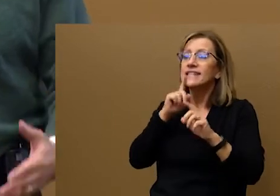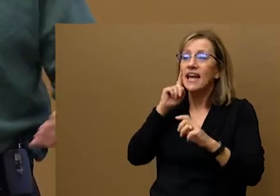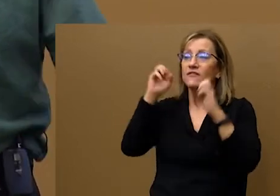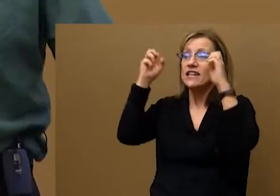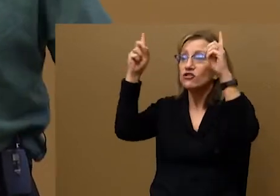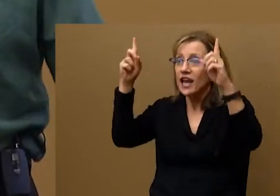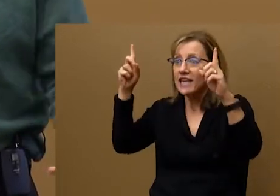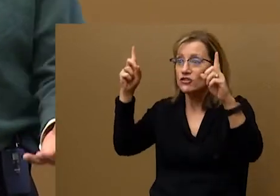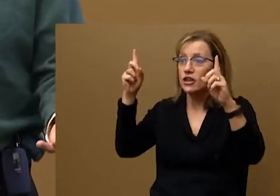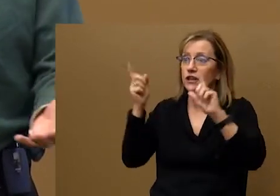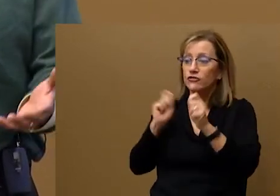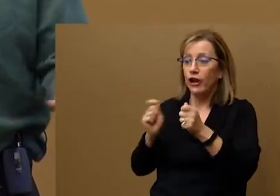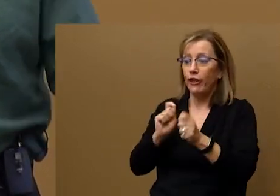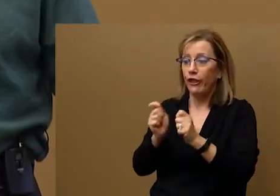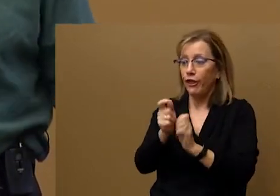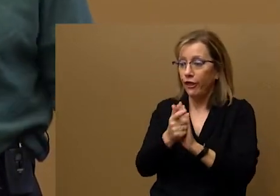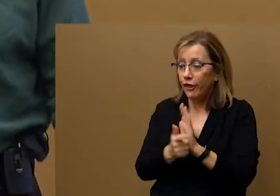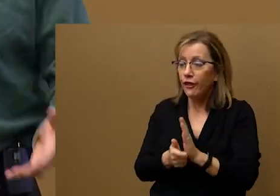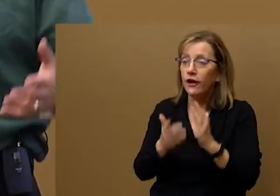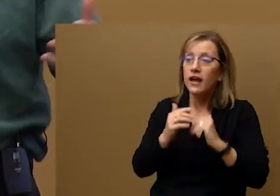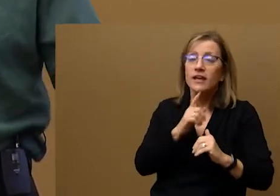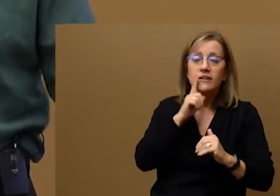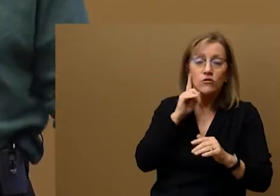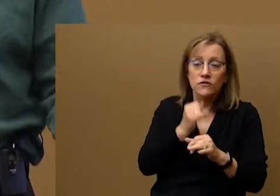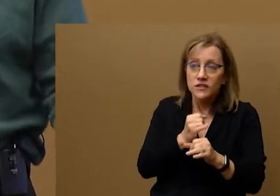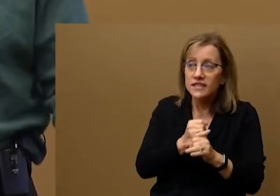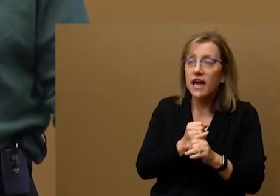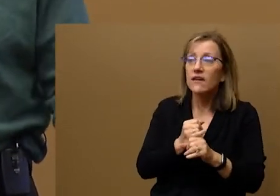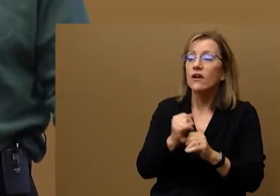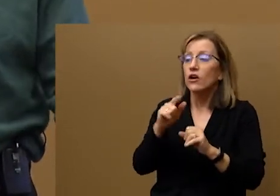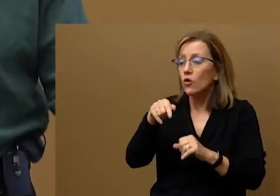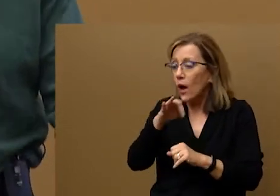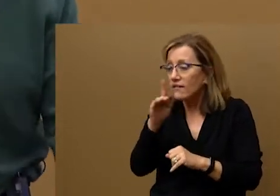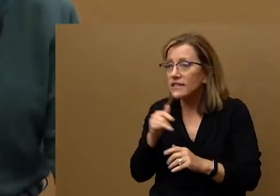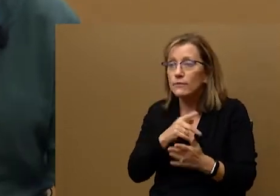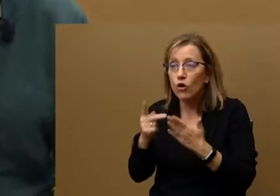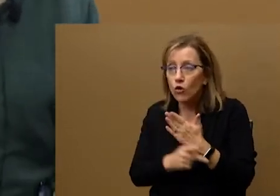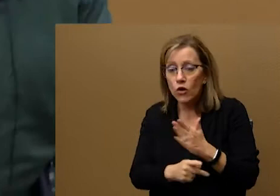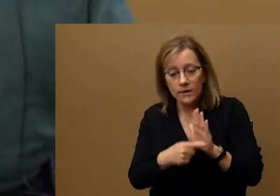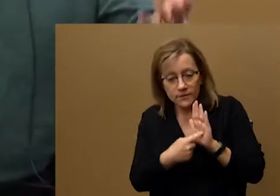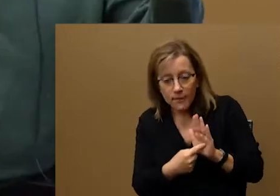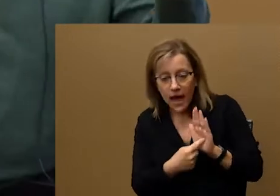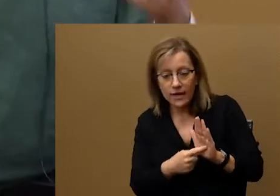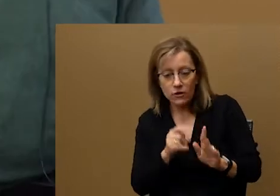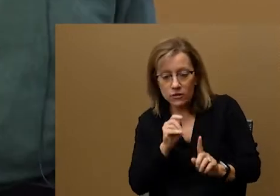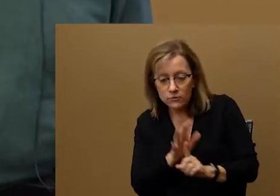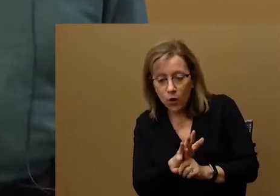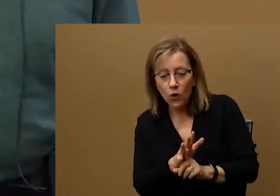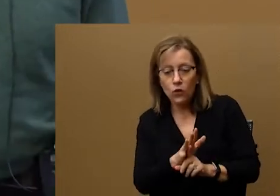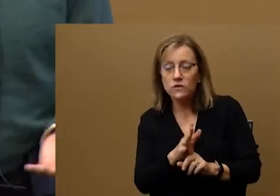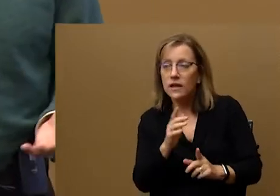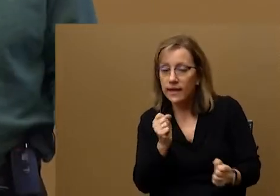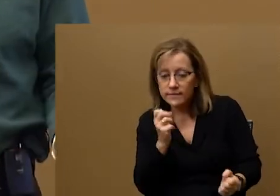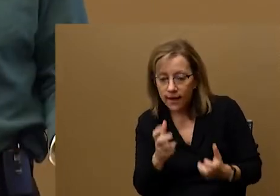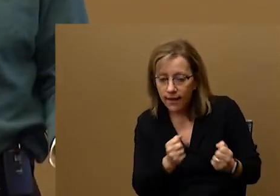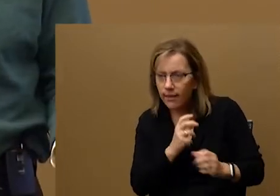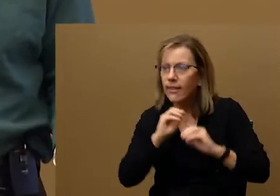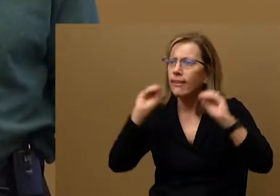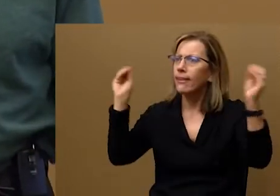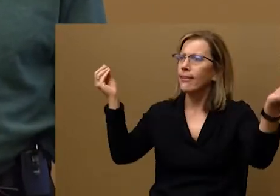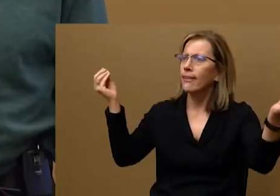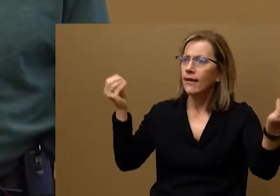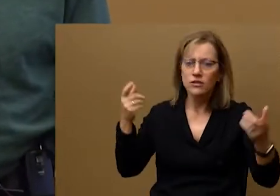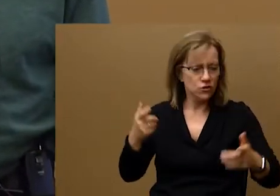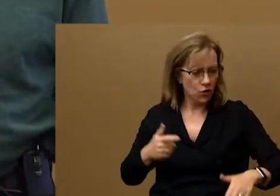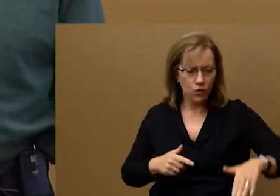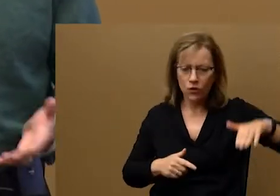the loss of deaf schools and quality deaf signing programs, so that deaf children now are growing up and they're not given